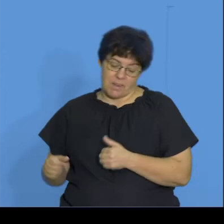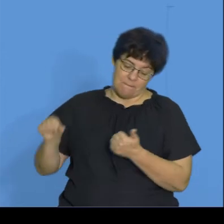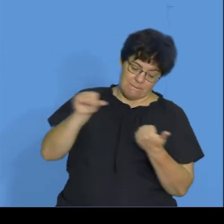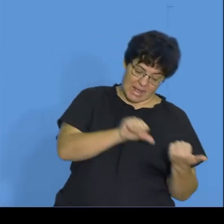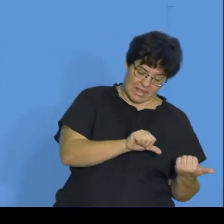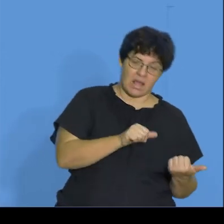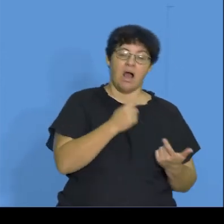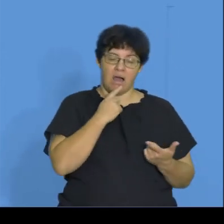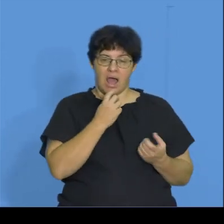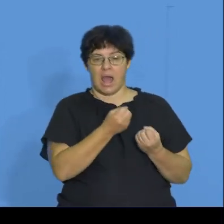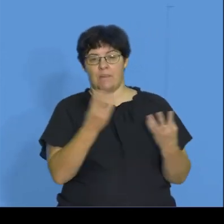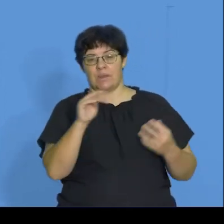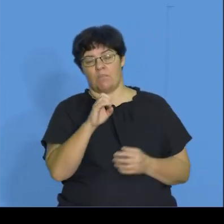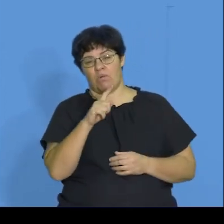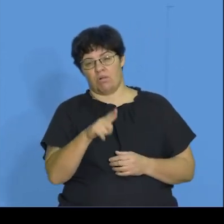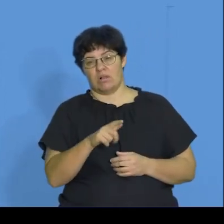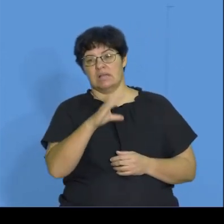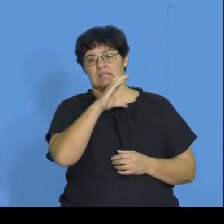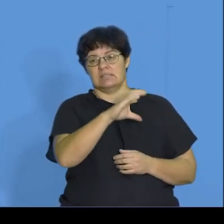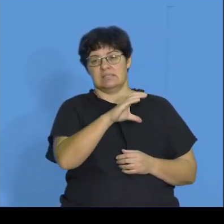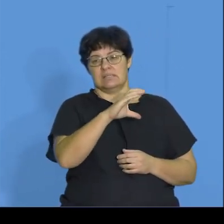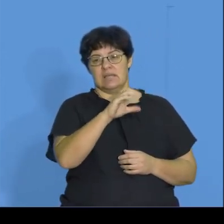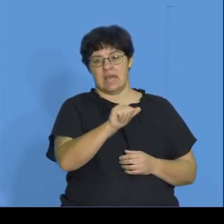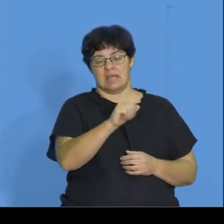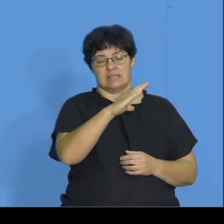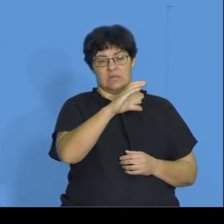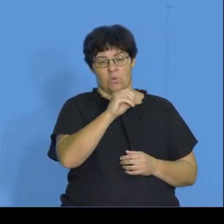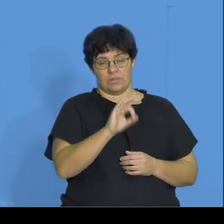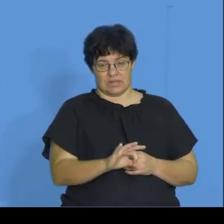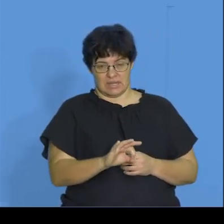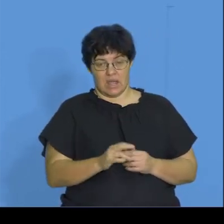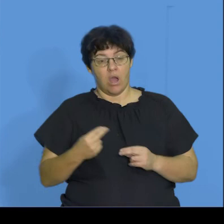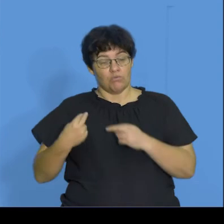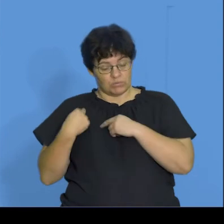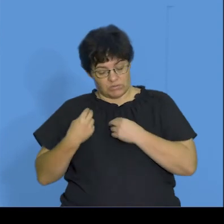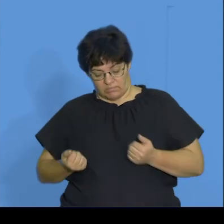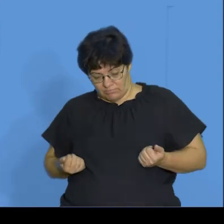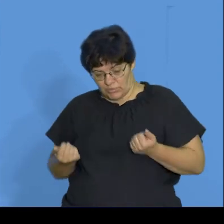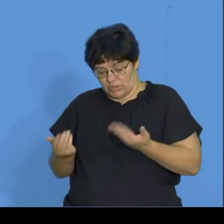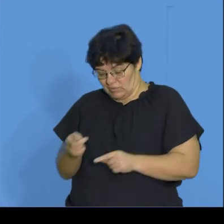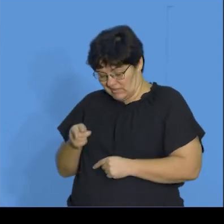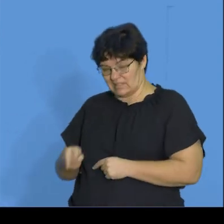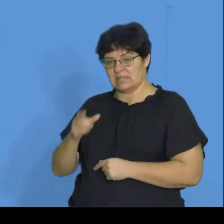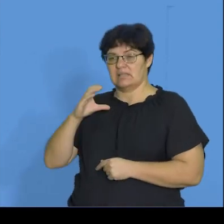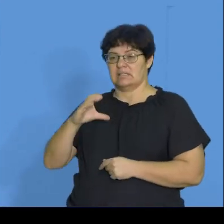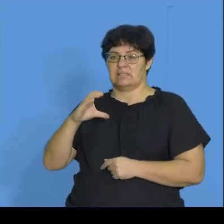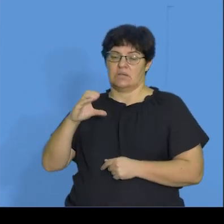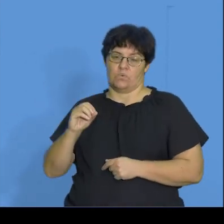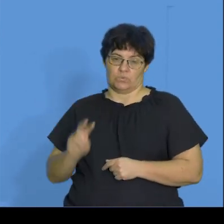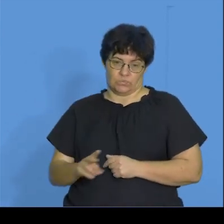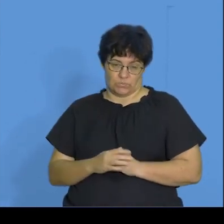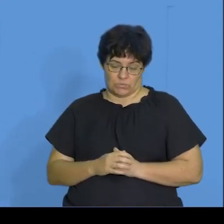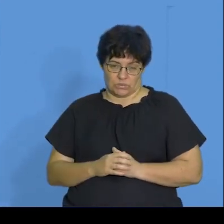many moles of calcium carbonate were responsible for producing that amount of carbon dioxide. And then we